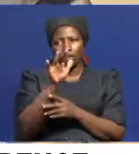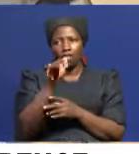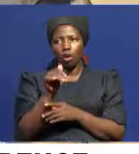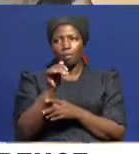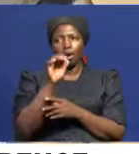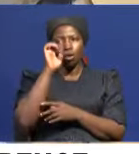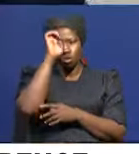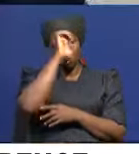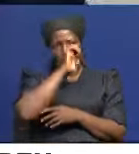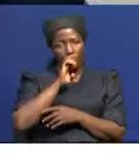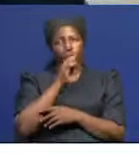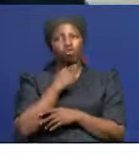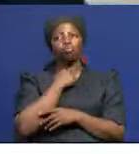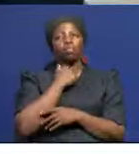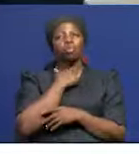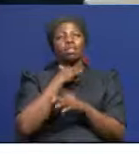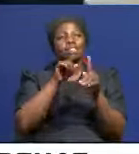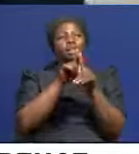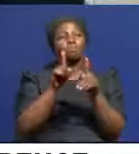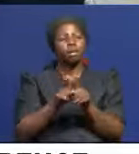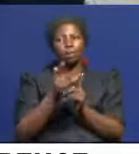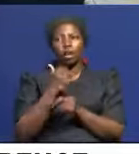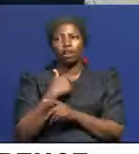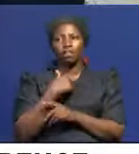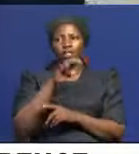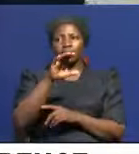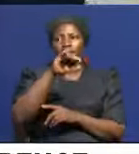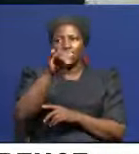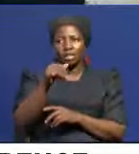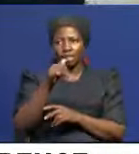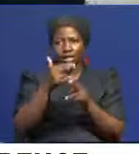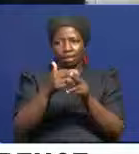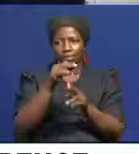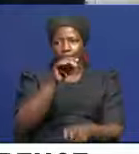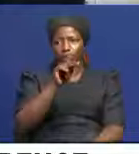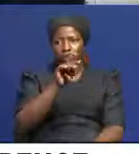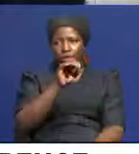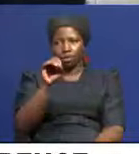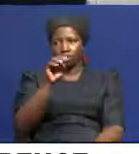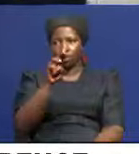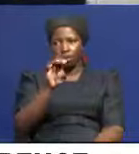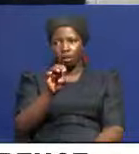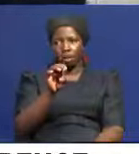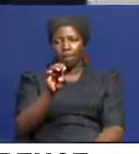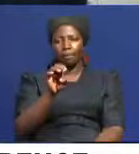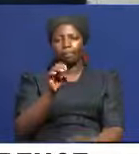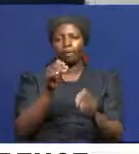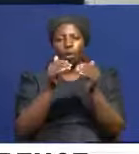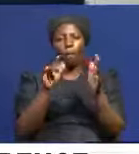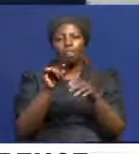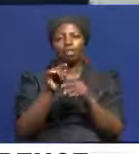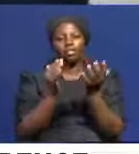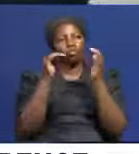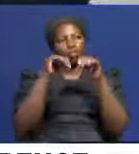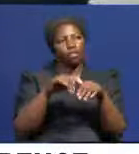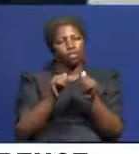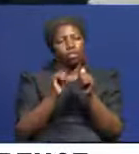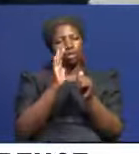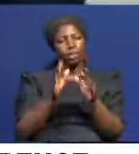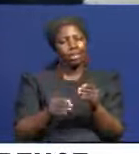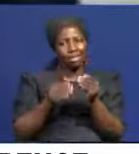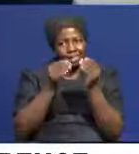the European Union. We also have the Chief Justice, that is Martha Koome, opening this conference that will